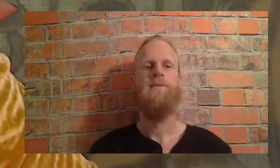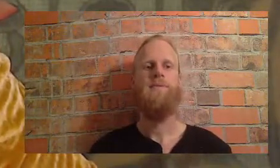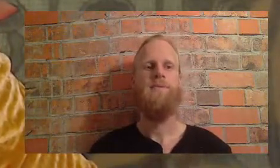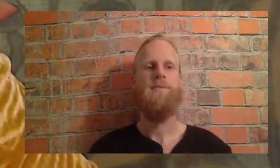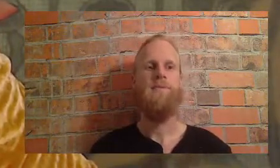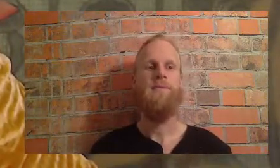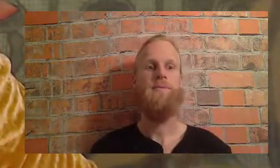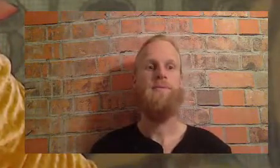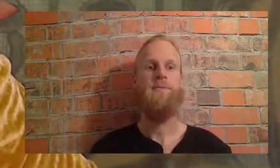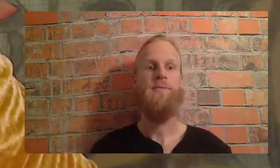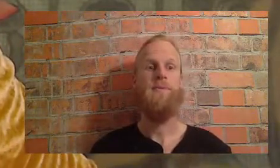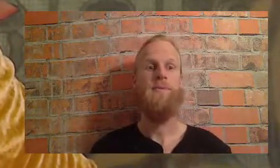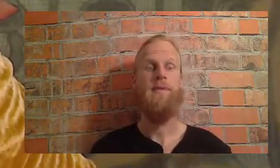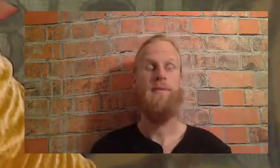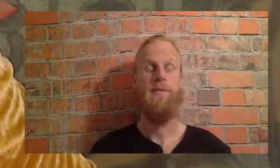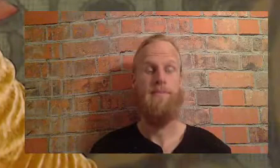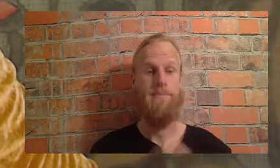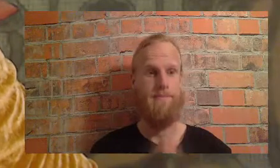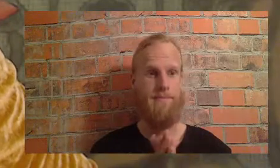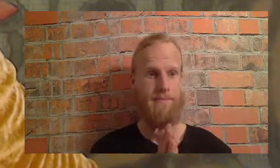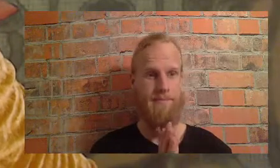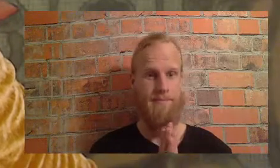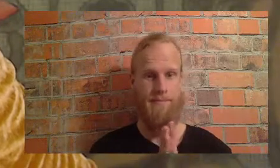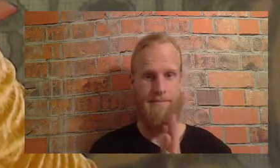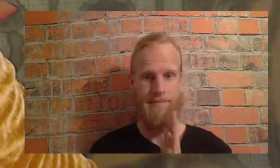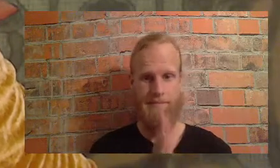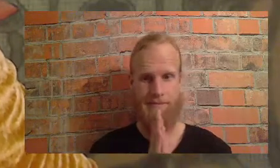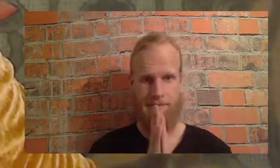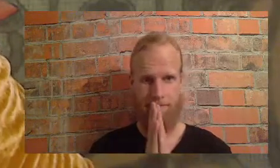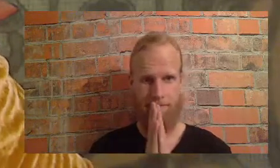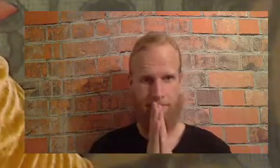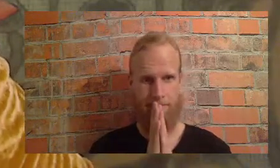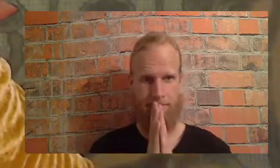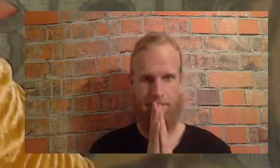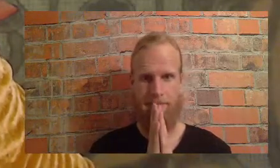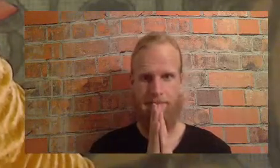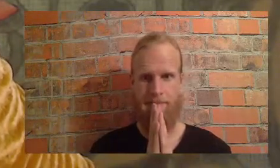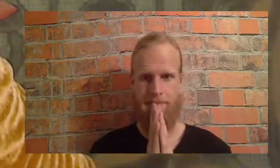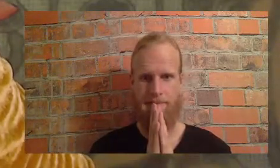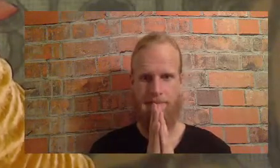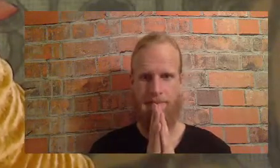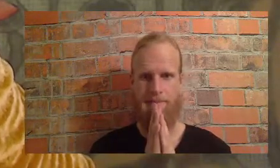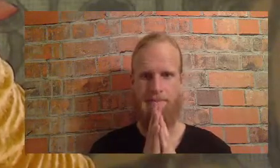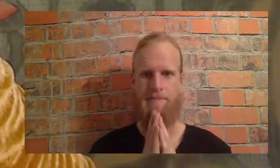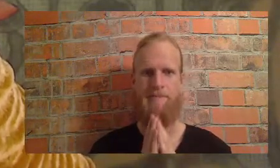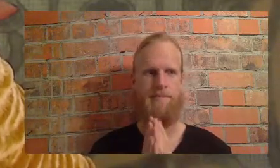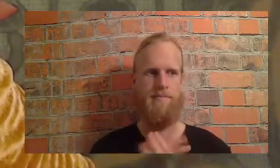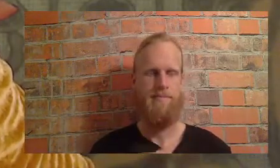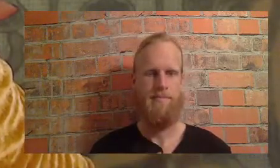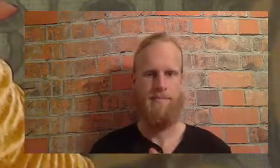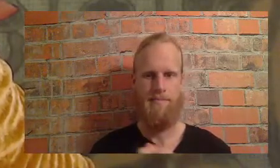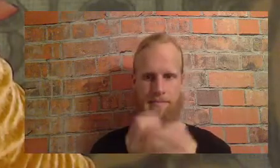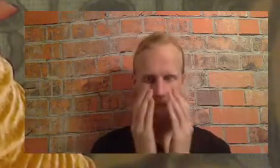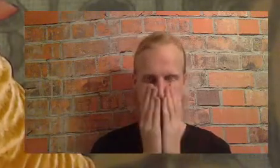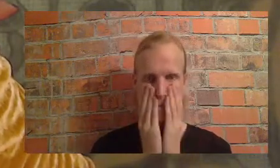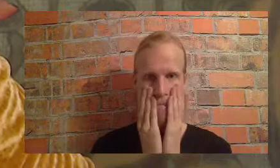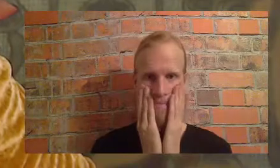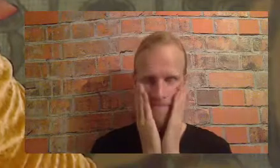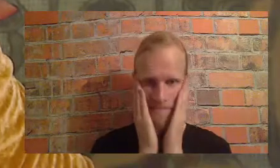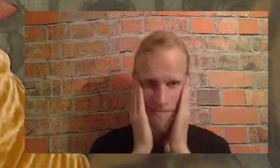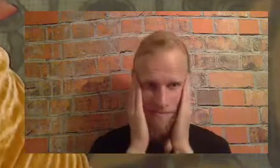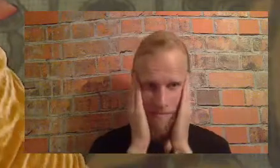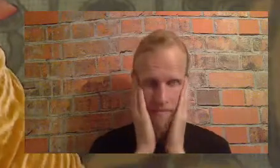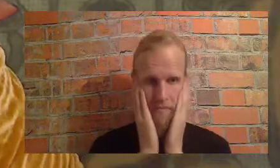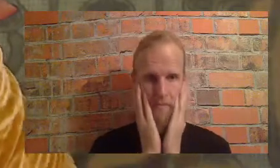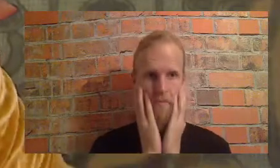All right, sweet beings, check in with your body, check in with yourself. How are you feeling now? Drop